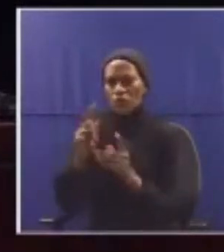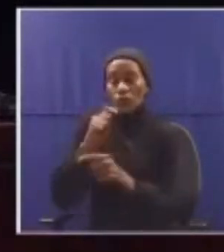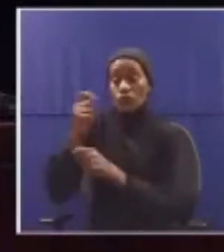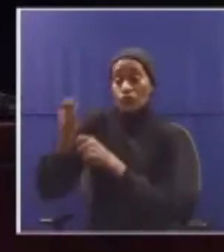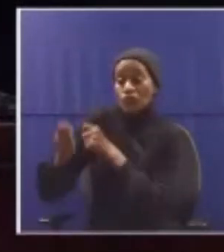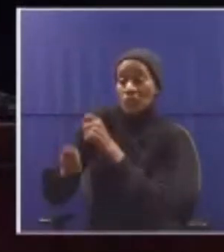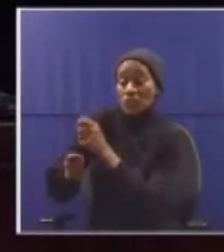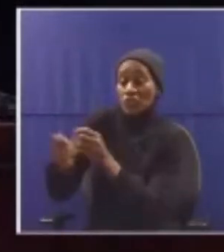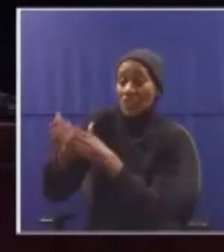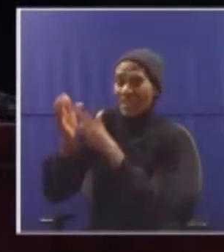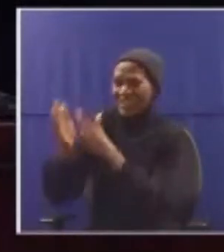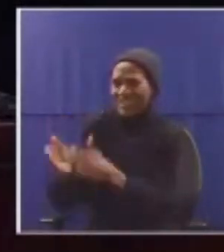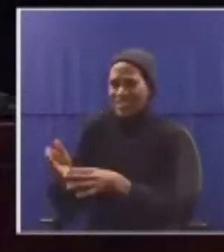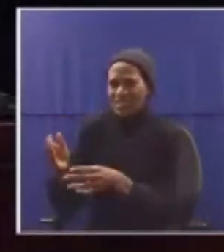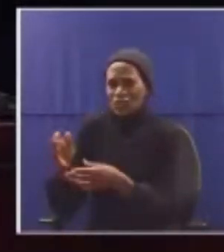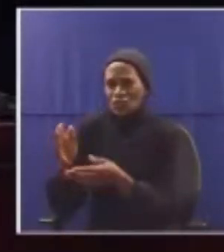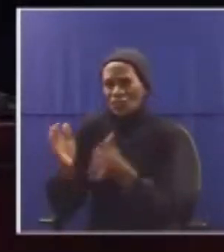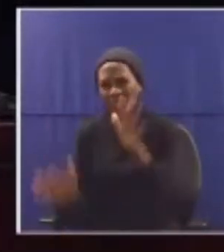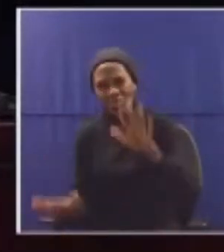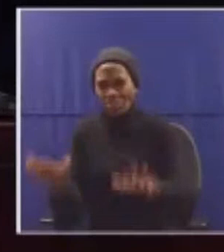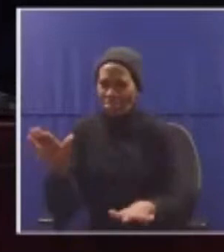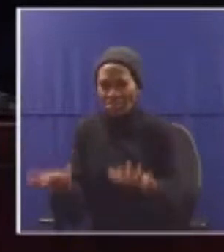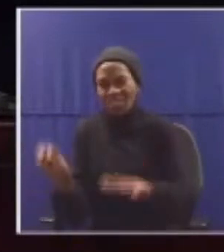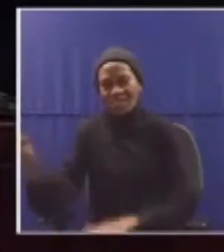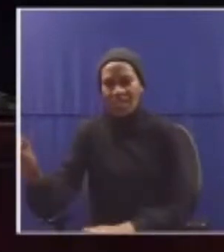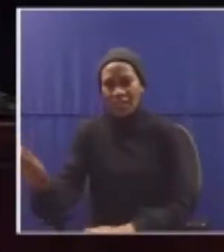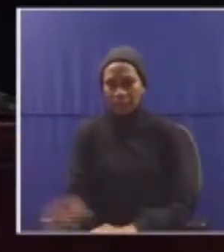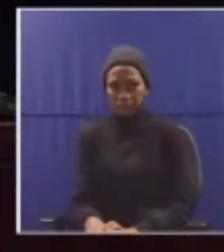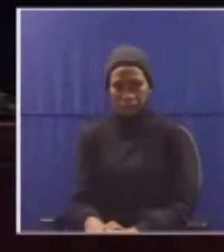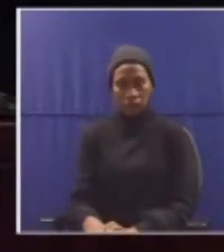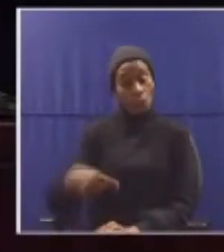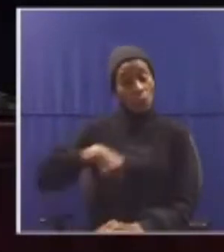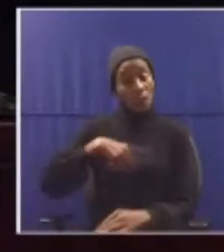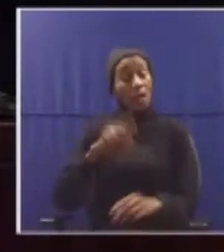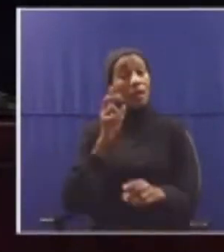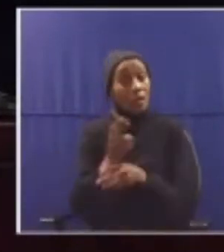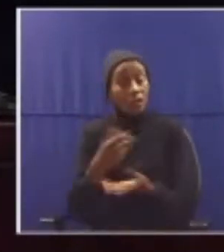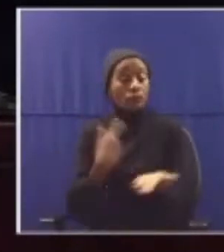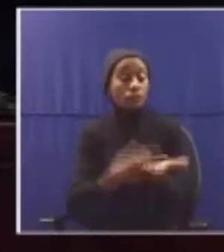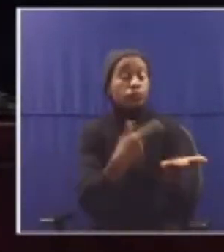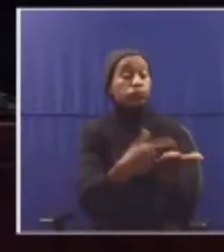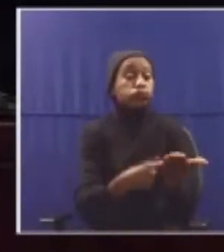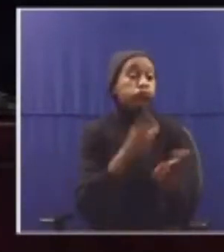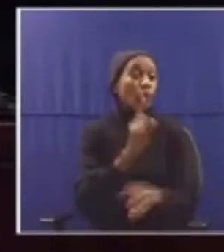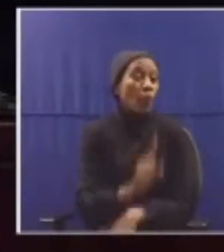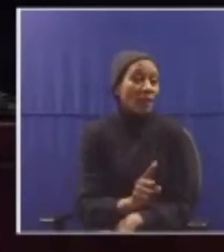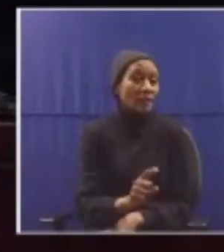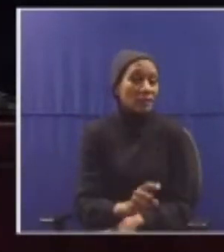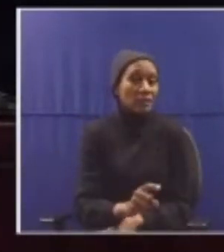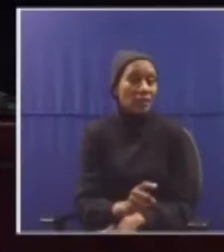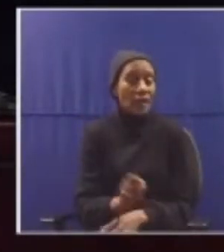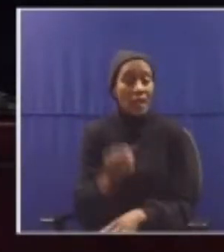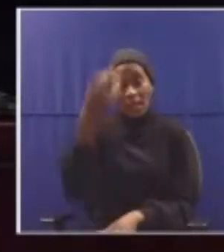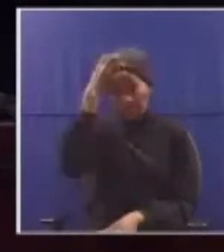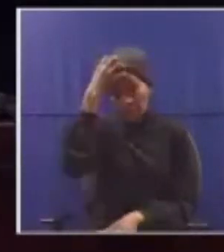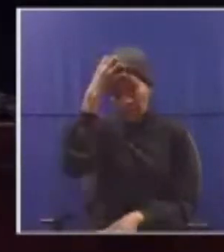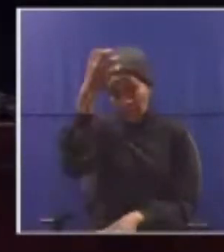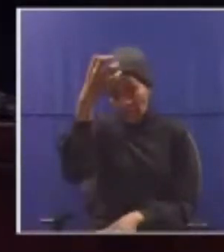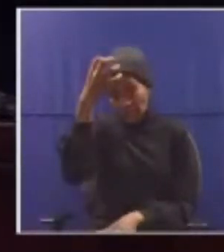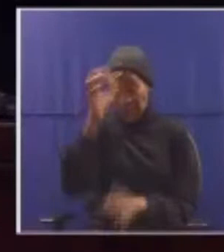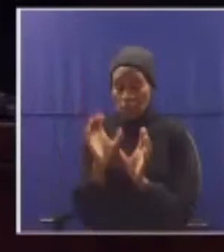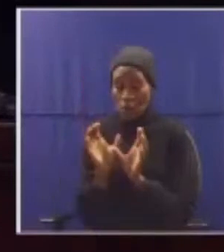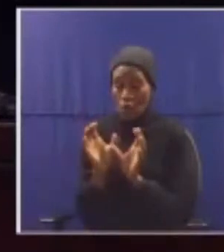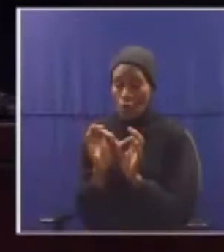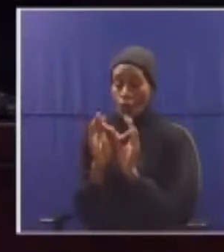traditional communities. We are also discussing the notion of the King's Forum as one of